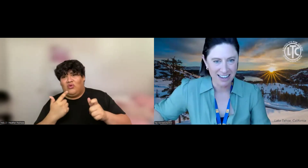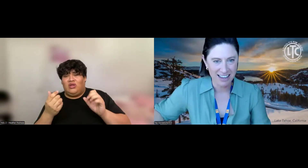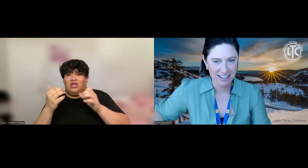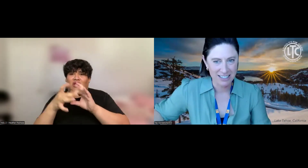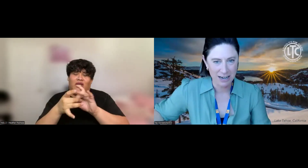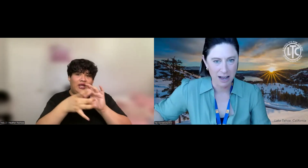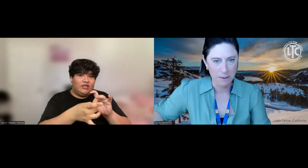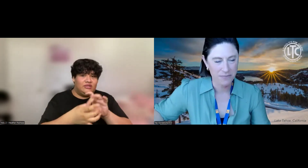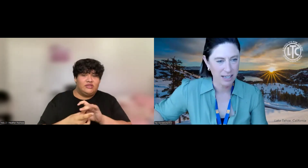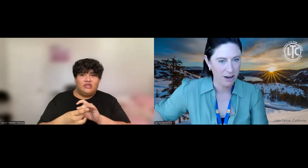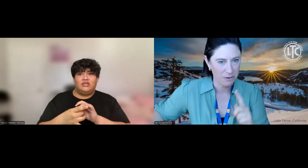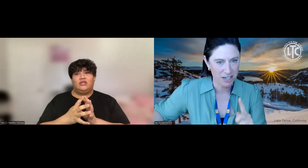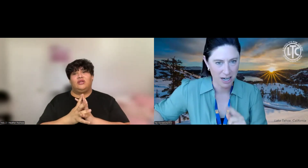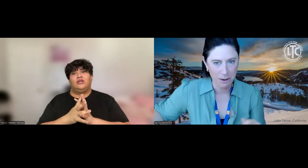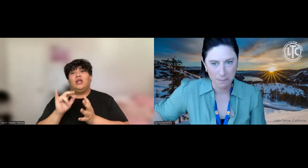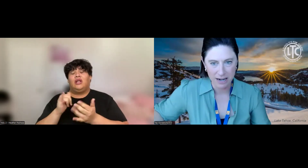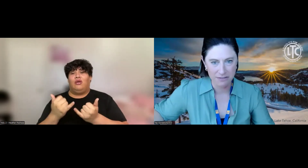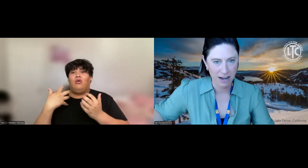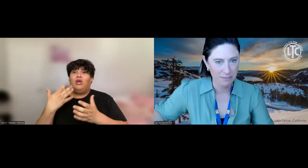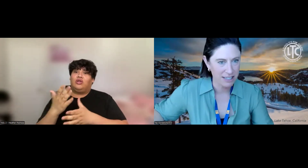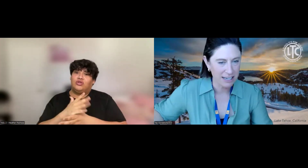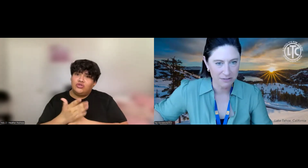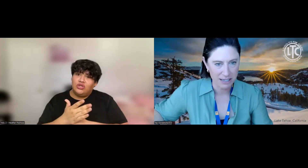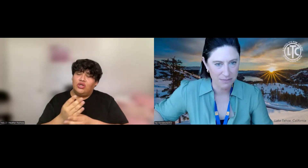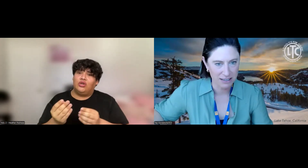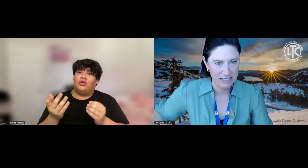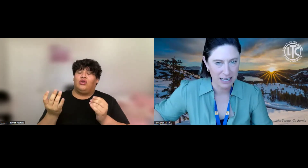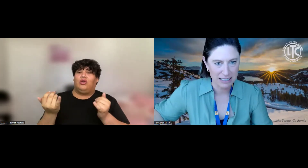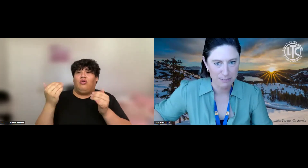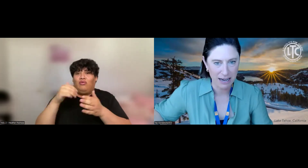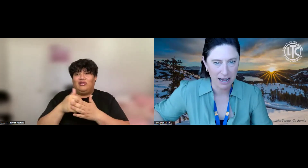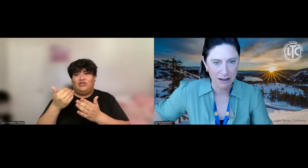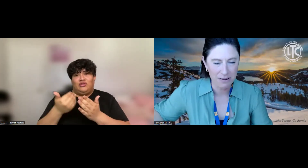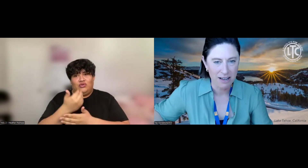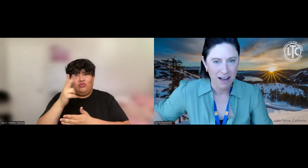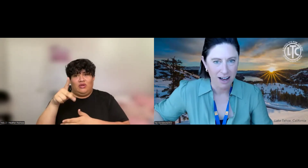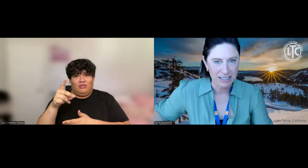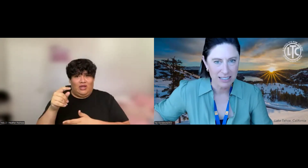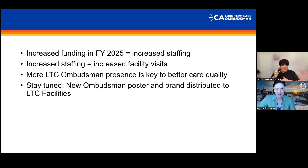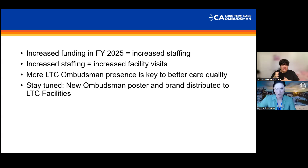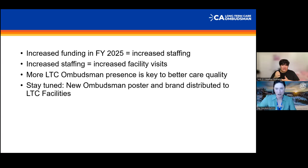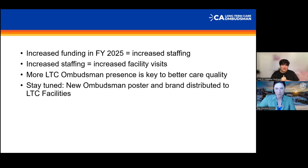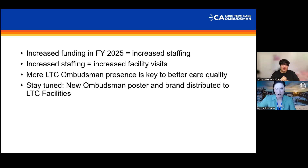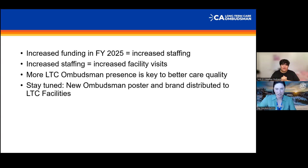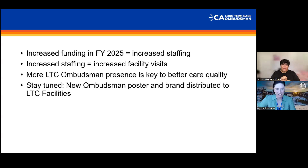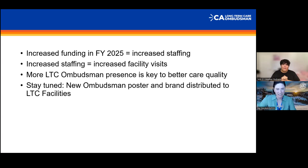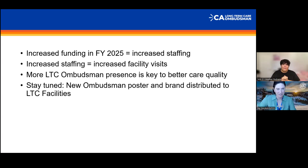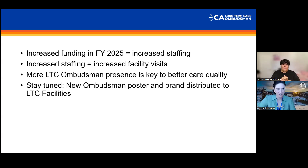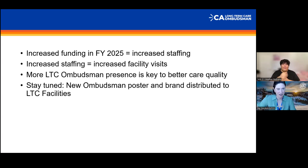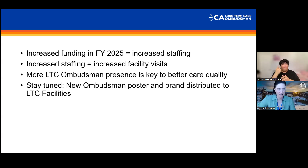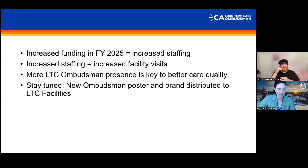connection. And now I want to share a bit of an update, if we can bring the slides back up, on some of our